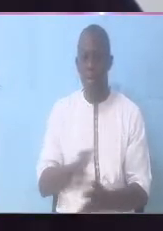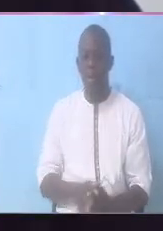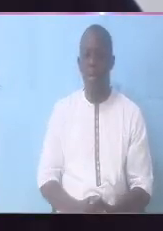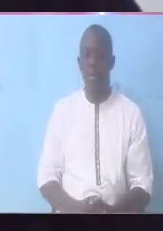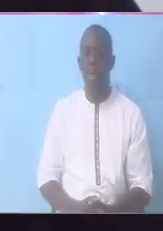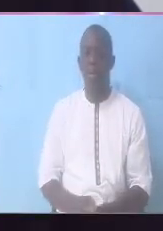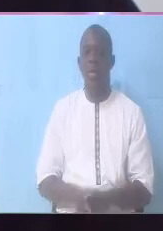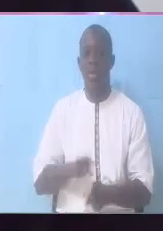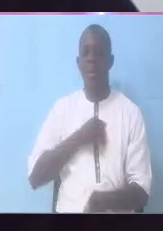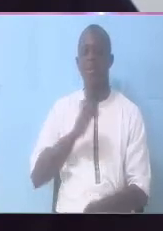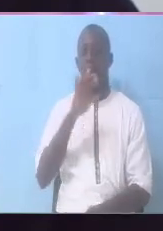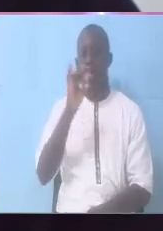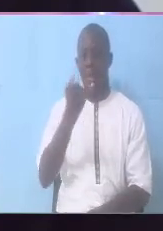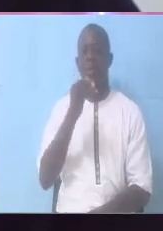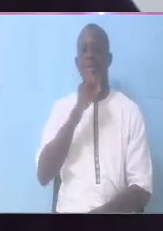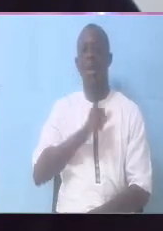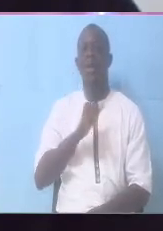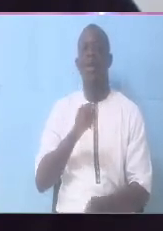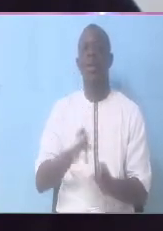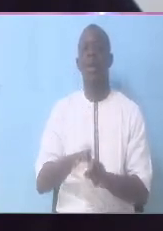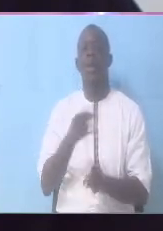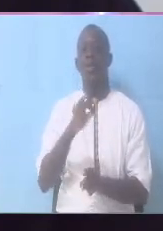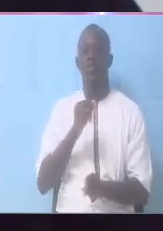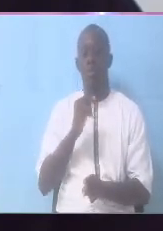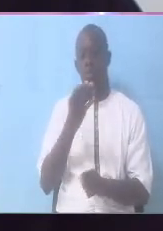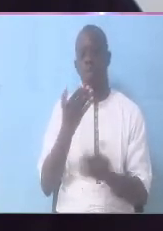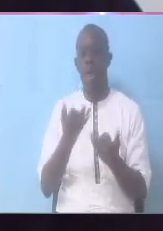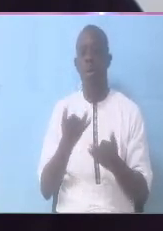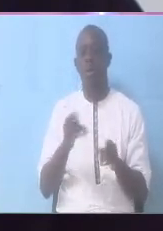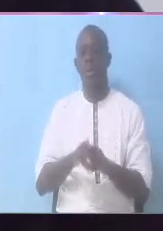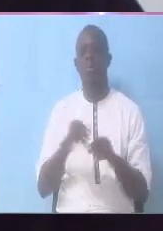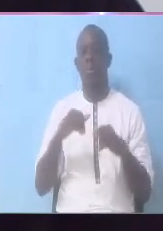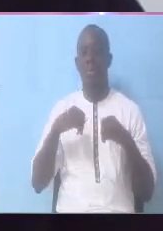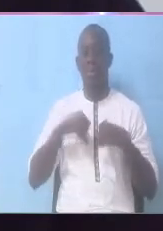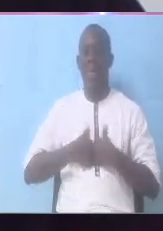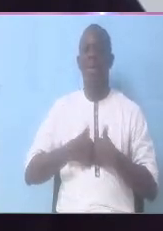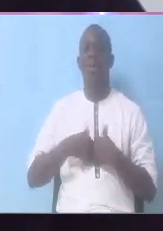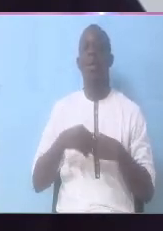Sure, I am here, sir. If you are completely exhausted, that would help us also.